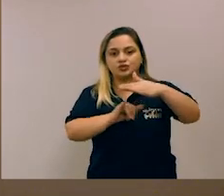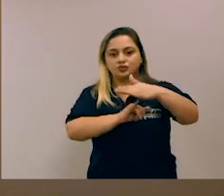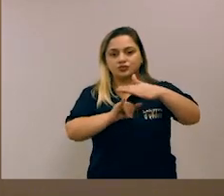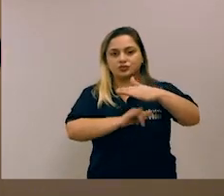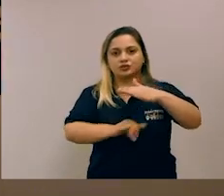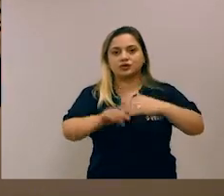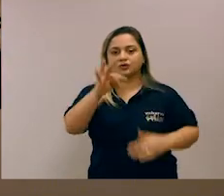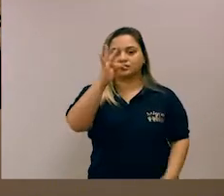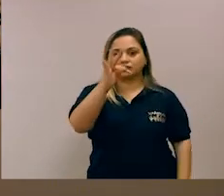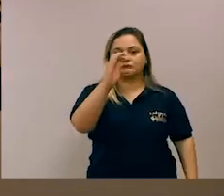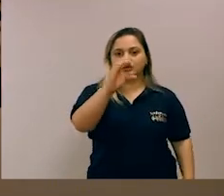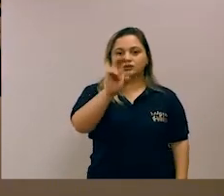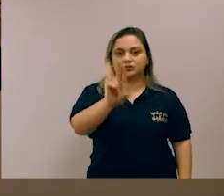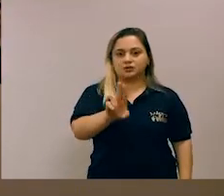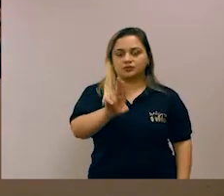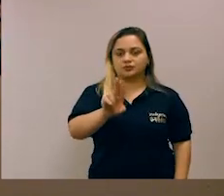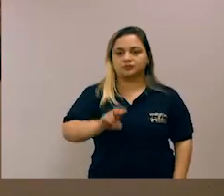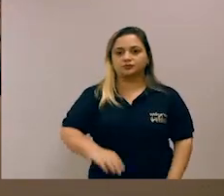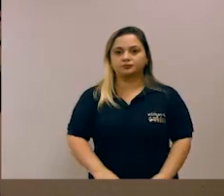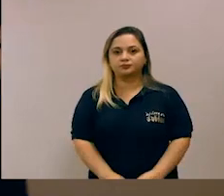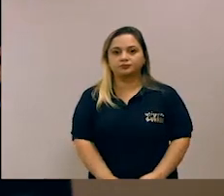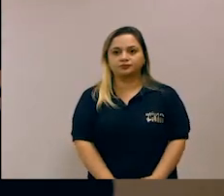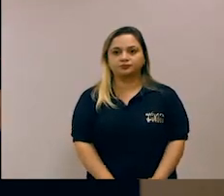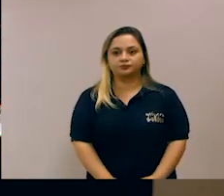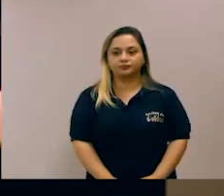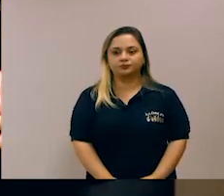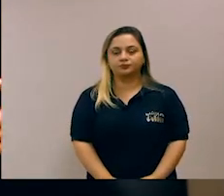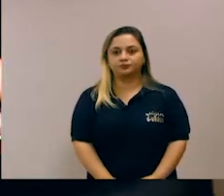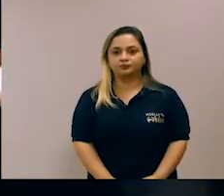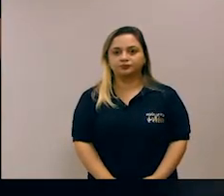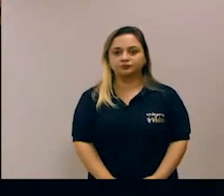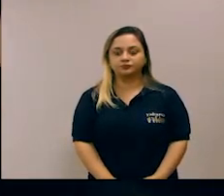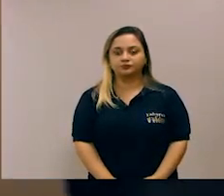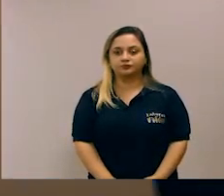the Federal Court of Accounts.